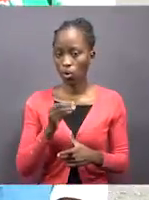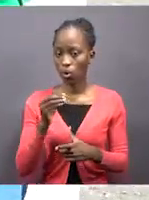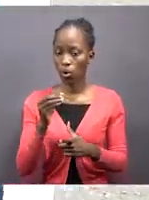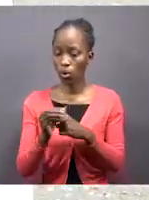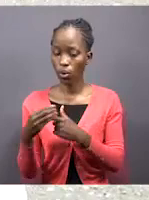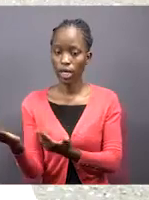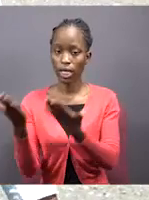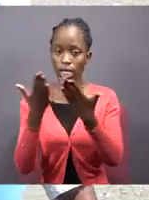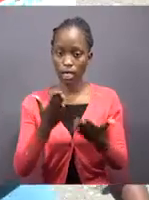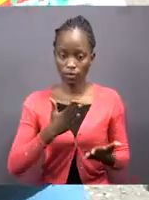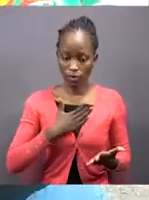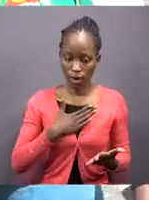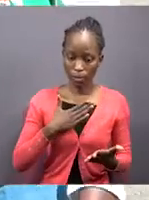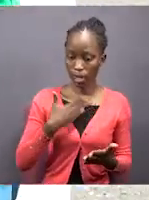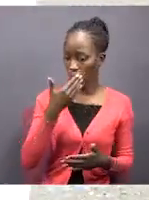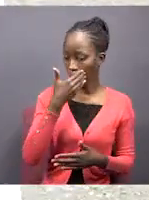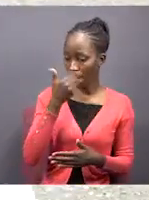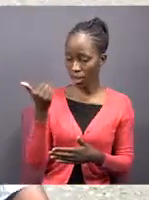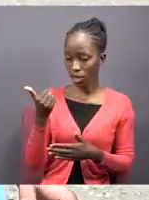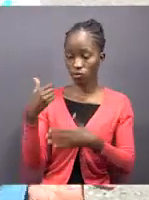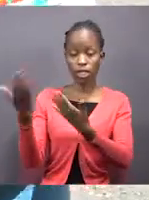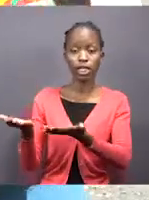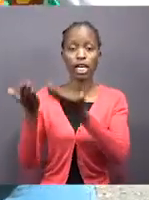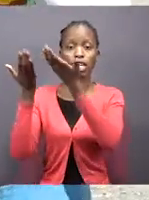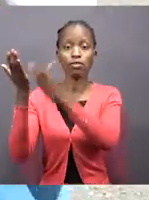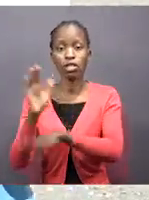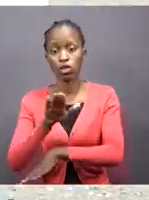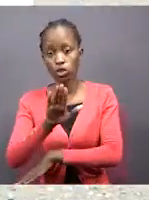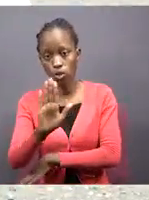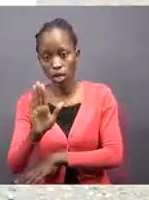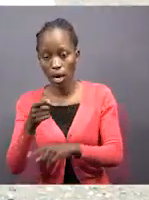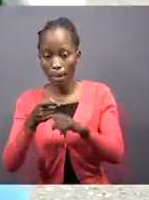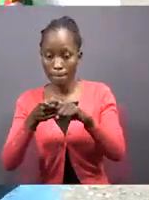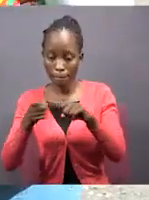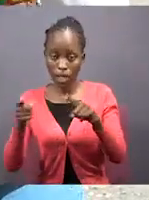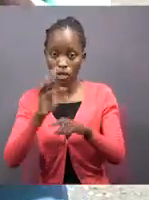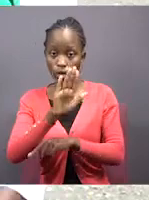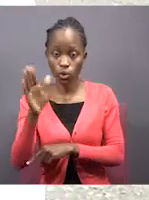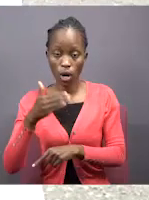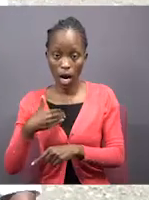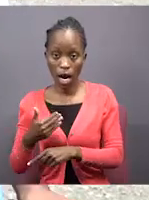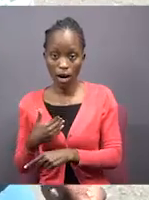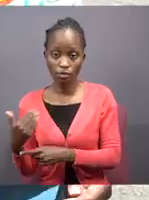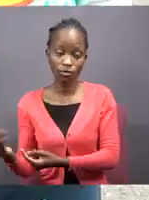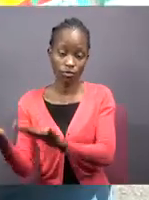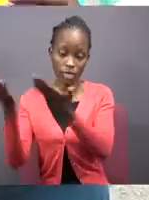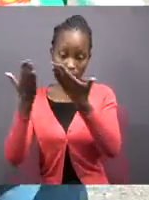your sacrifices, but you've burdened me with